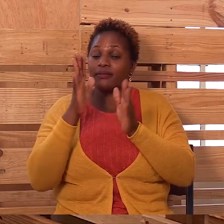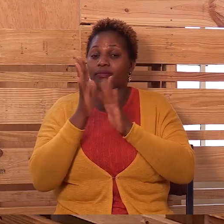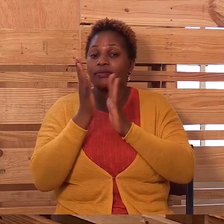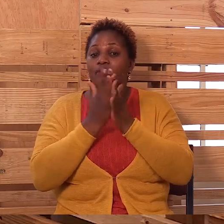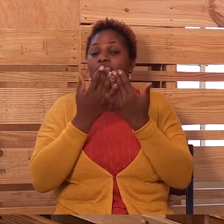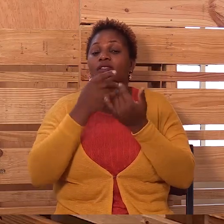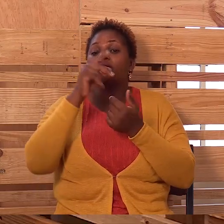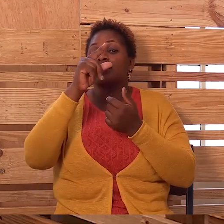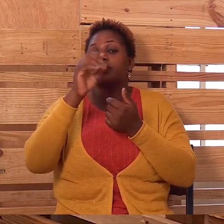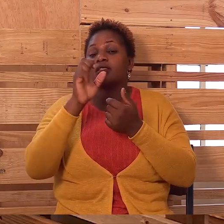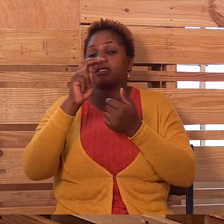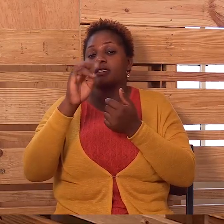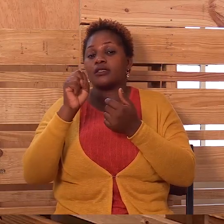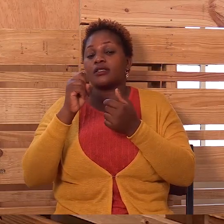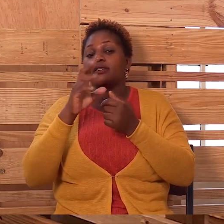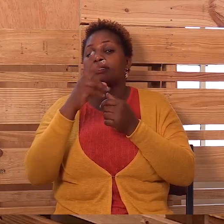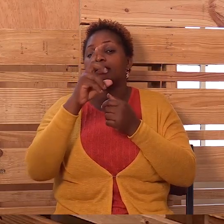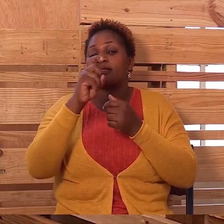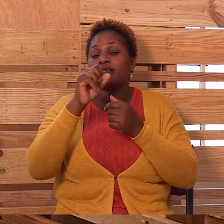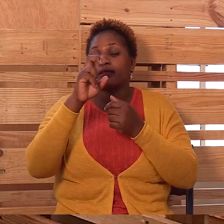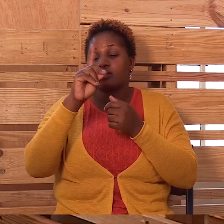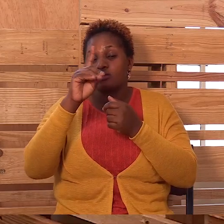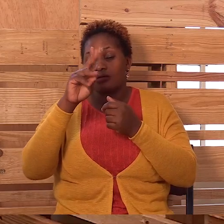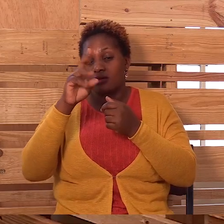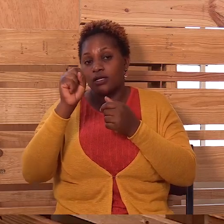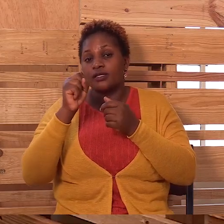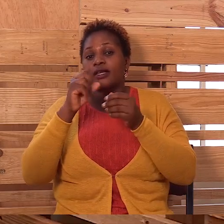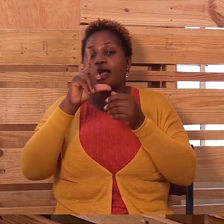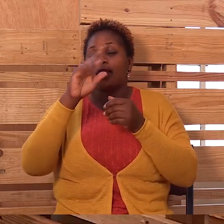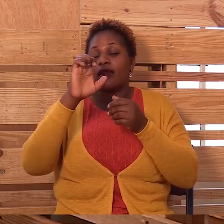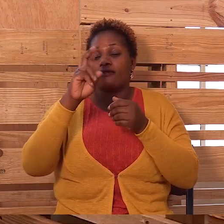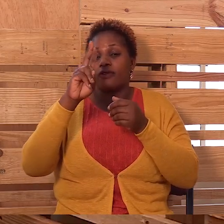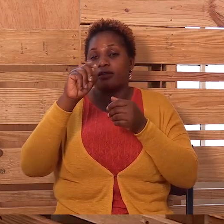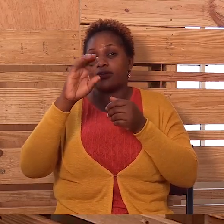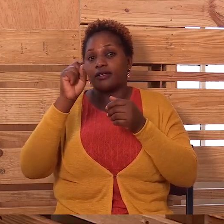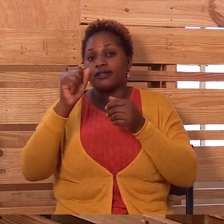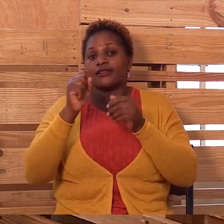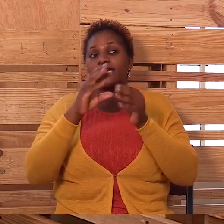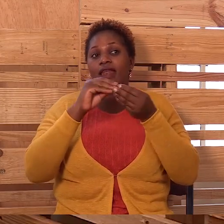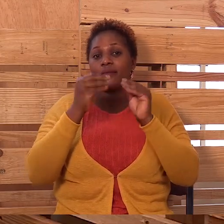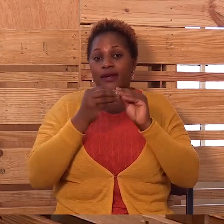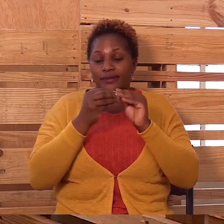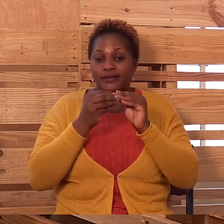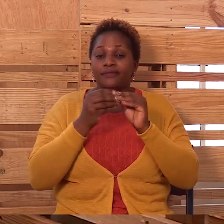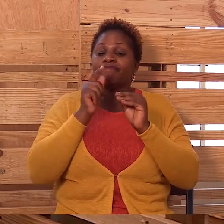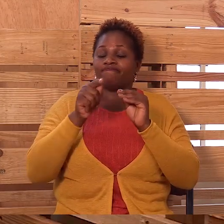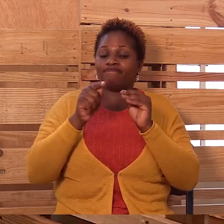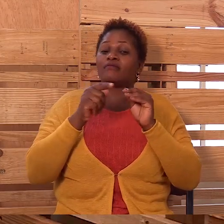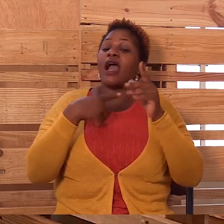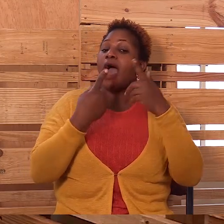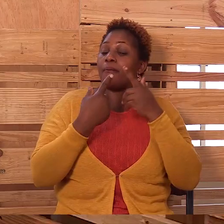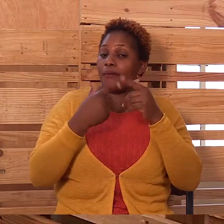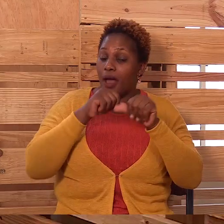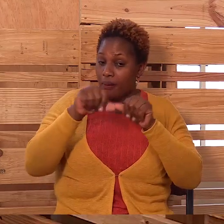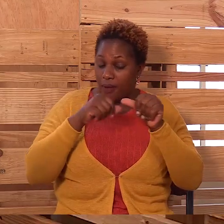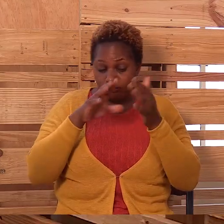books? Genesis, Exodus, Leviticus, Numbers. Well done. The book of